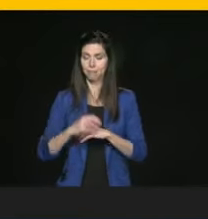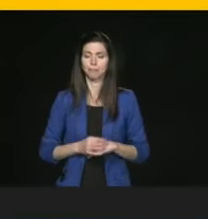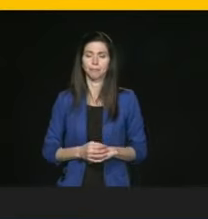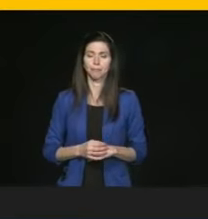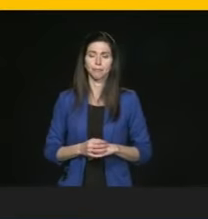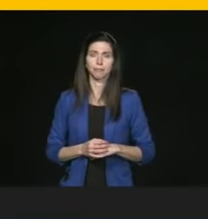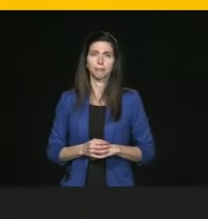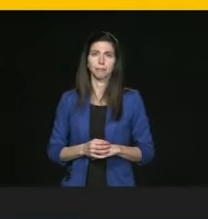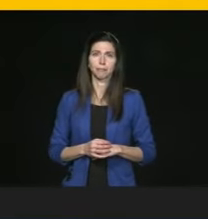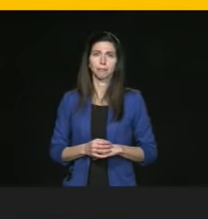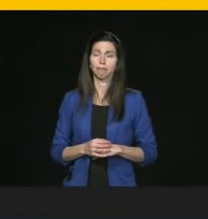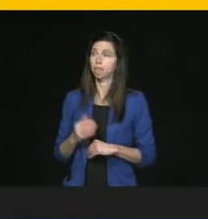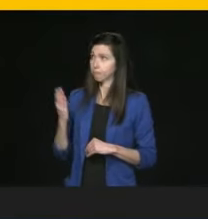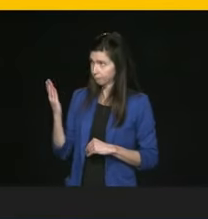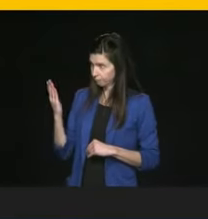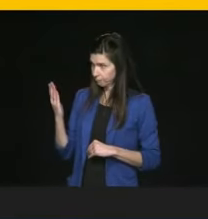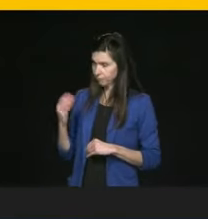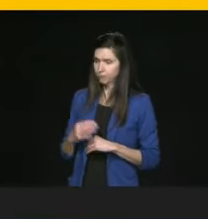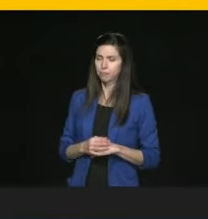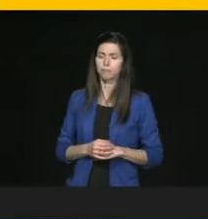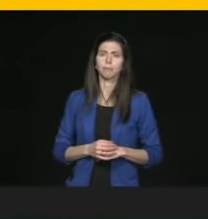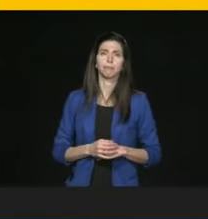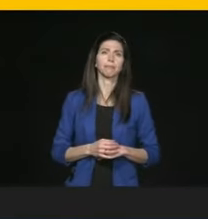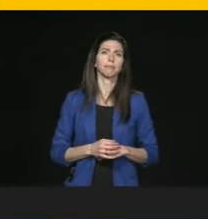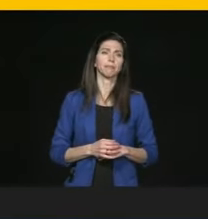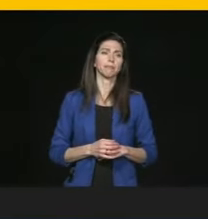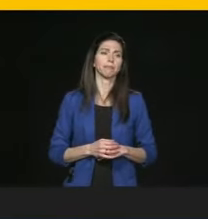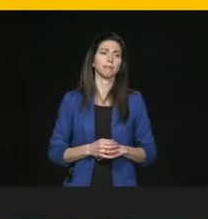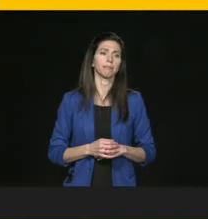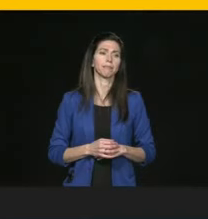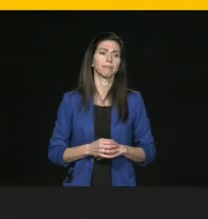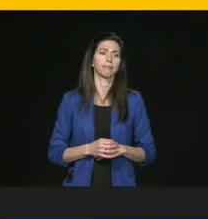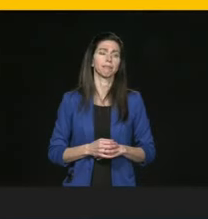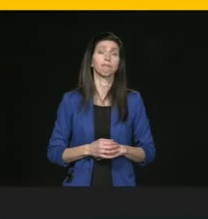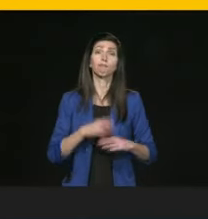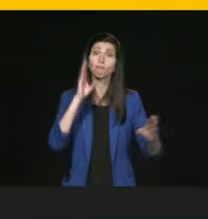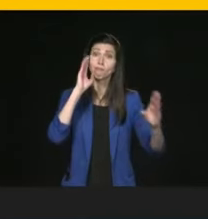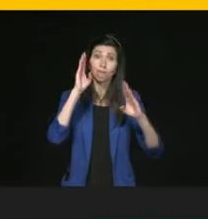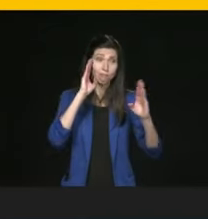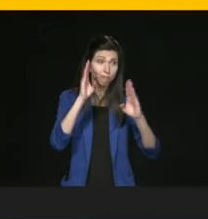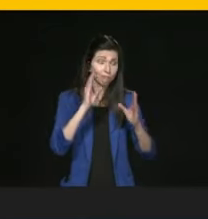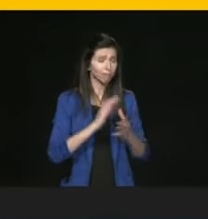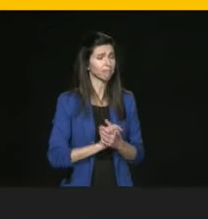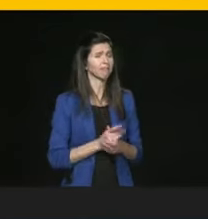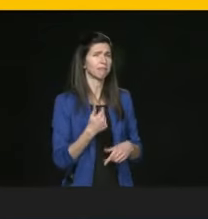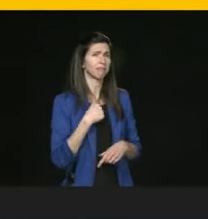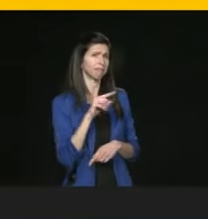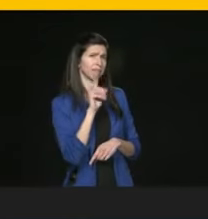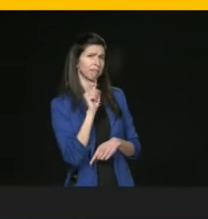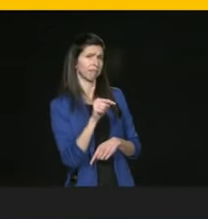Question. Hello, I have questions for Minister Duclos.